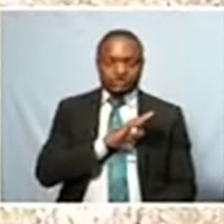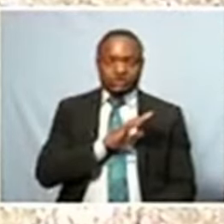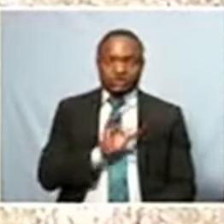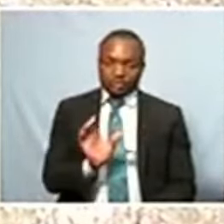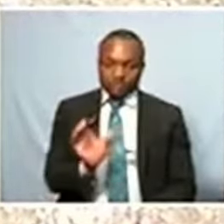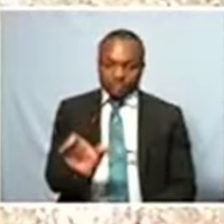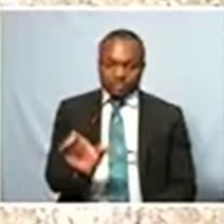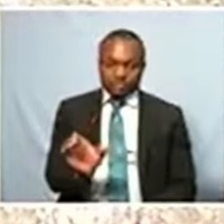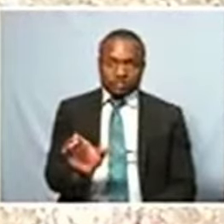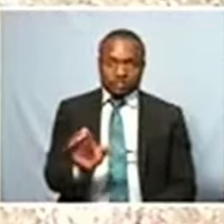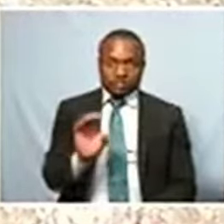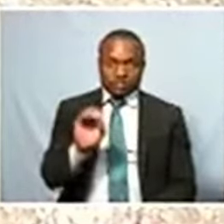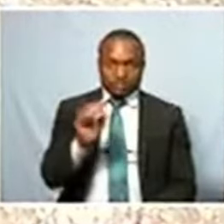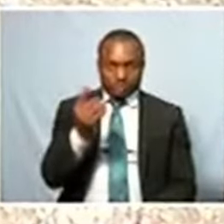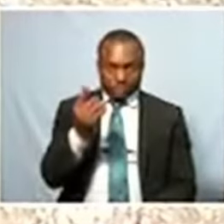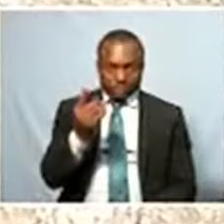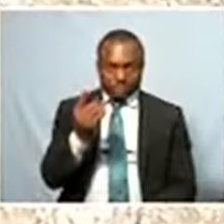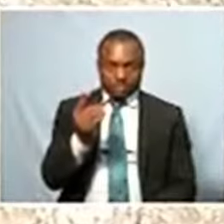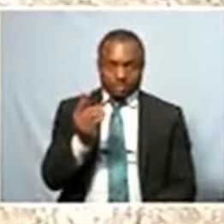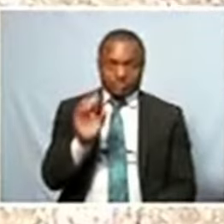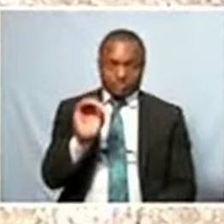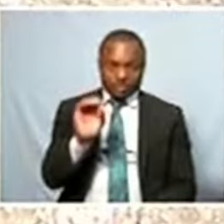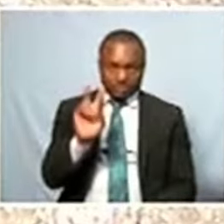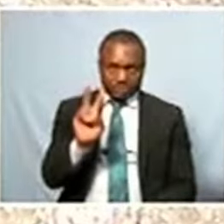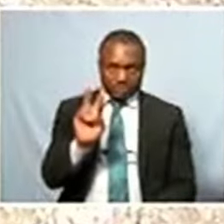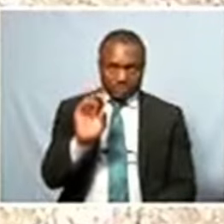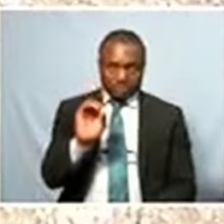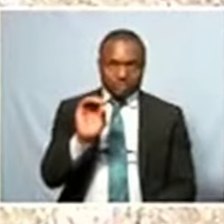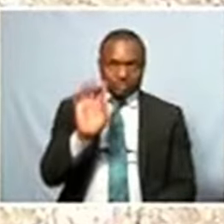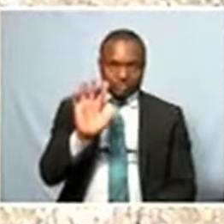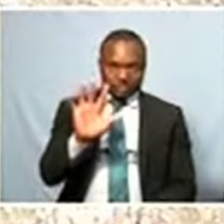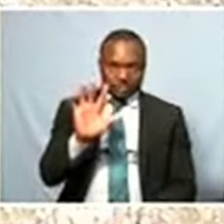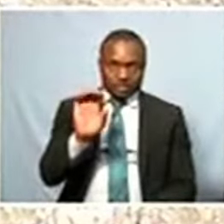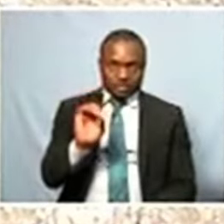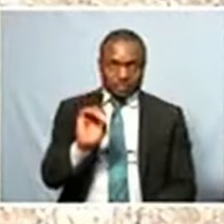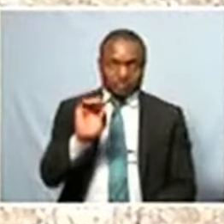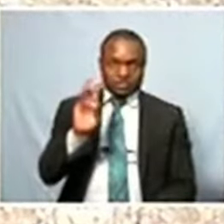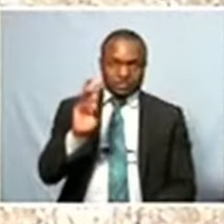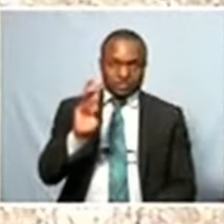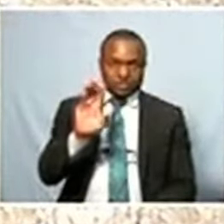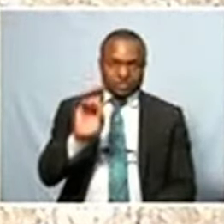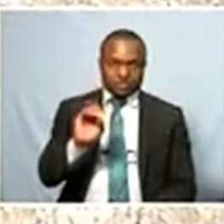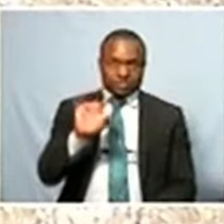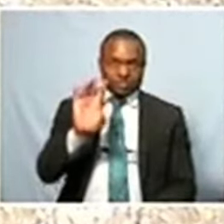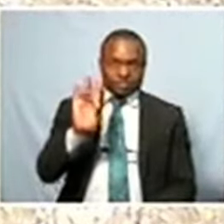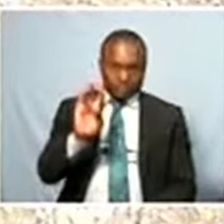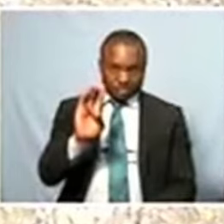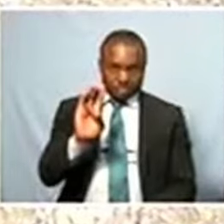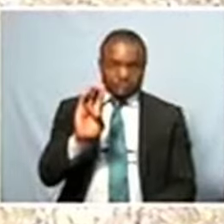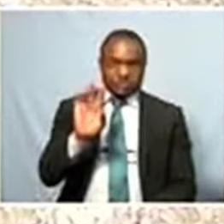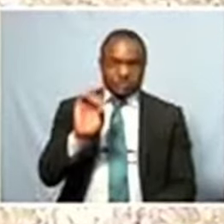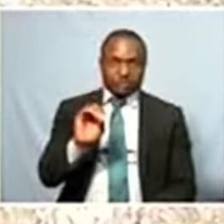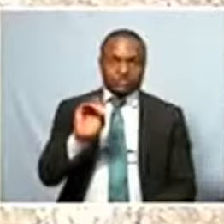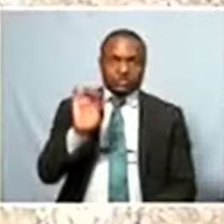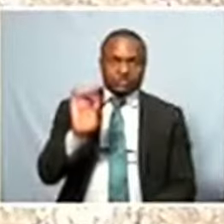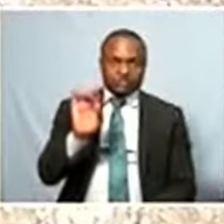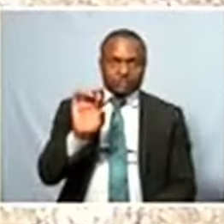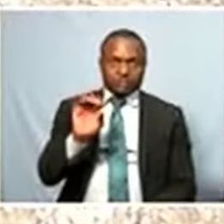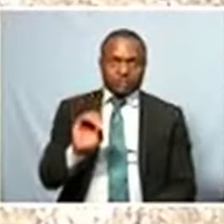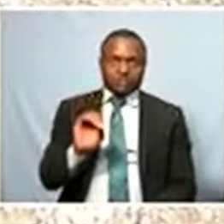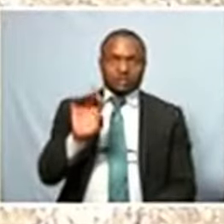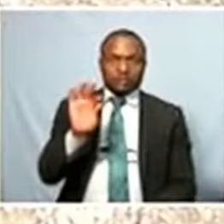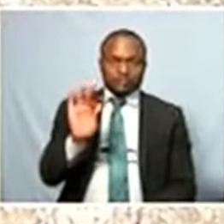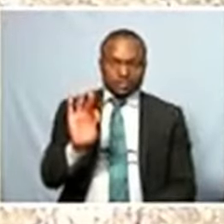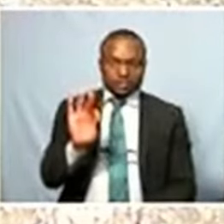heads 01, 02, 05, 06, 07, 08,